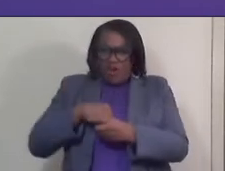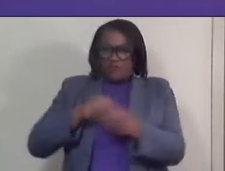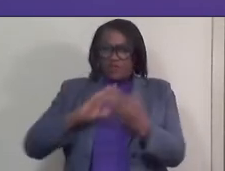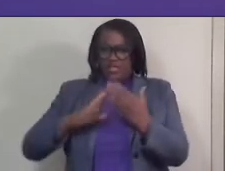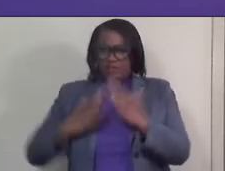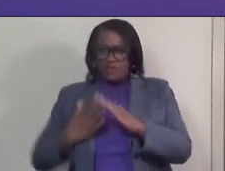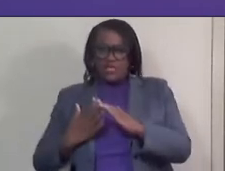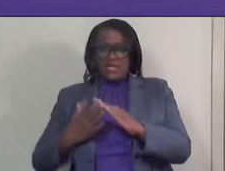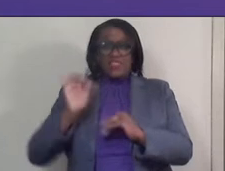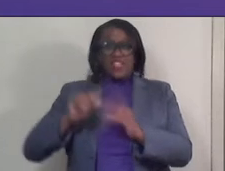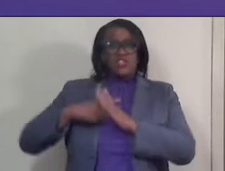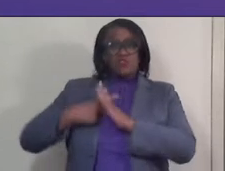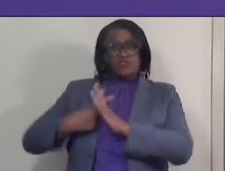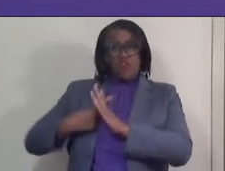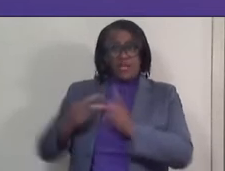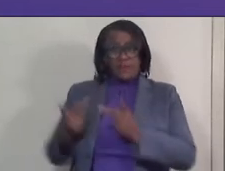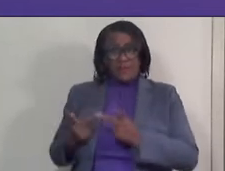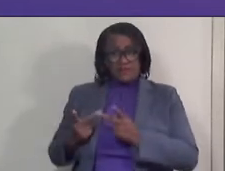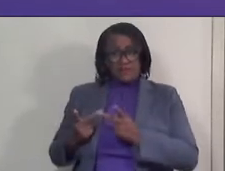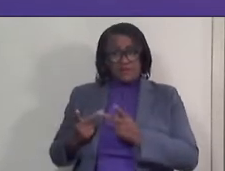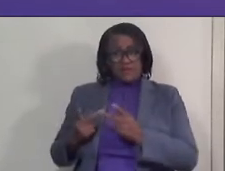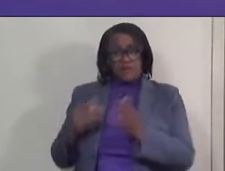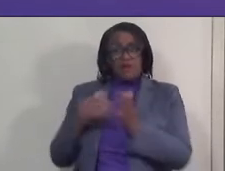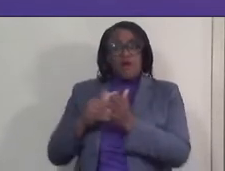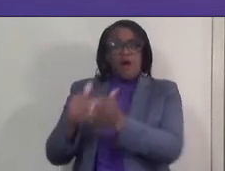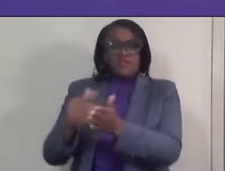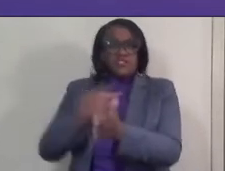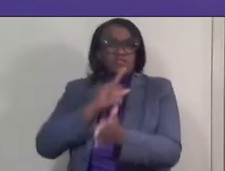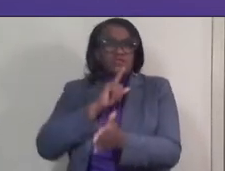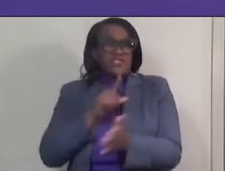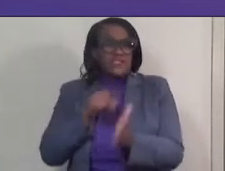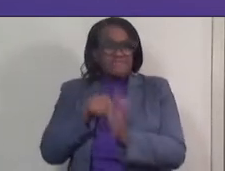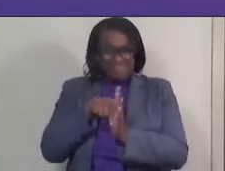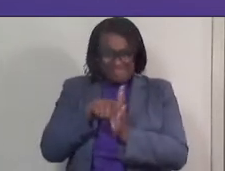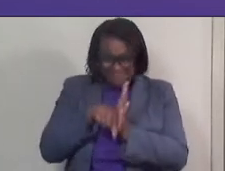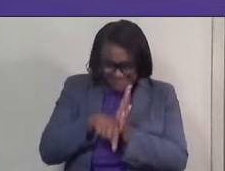is a starting place and often a deep